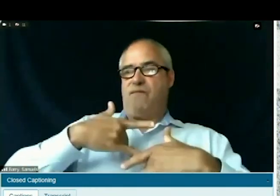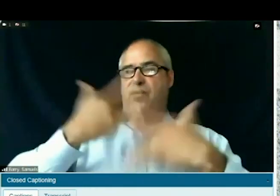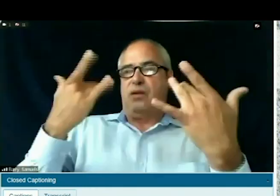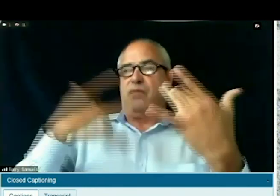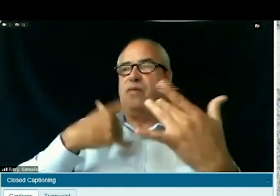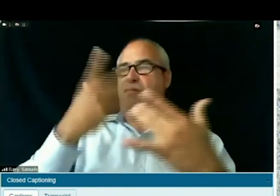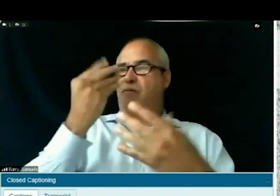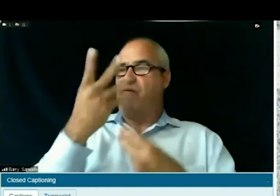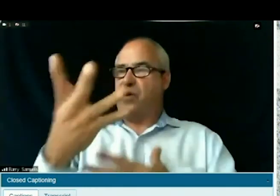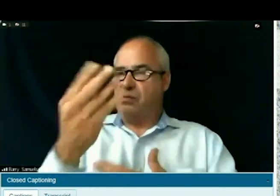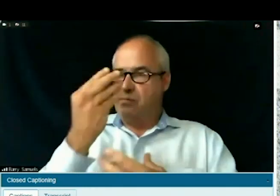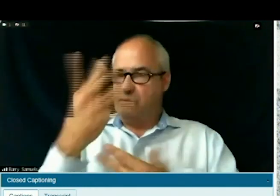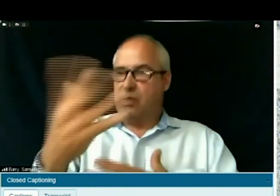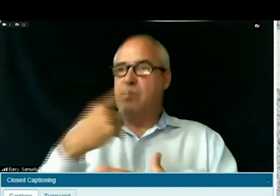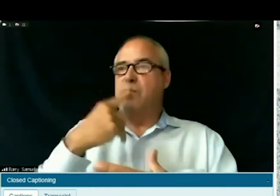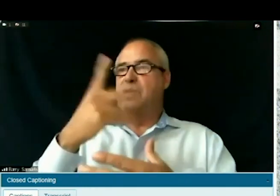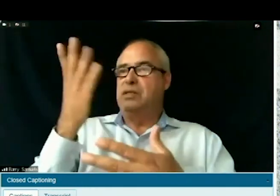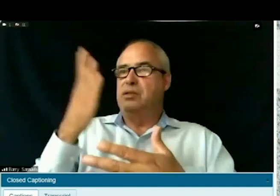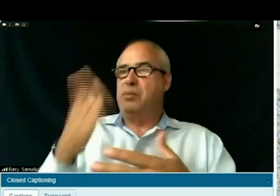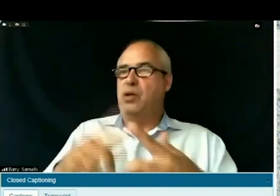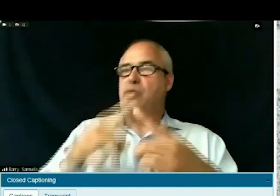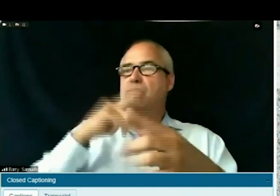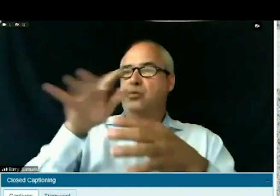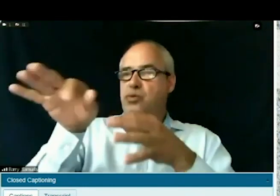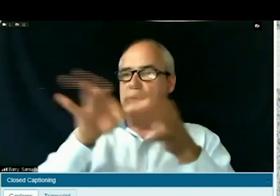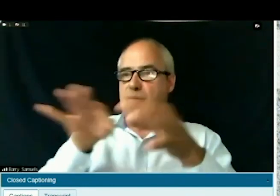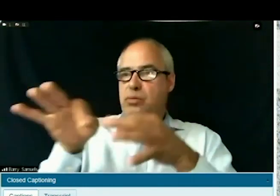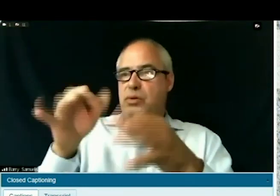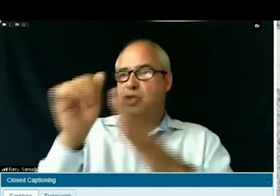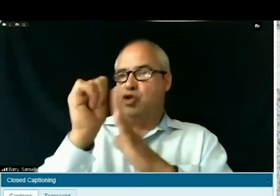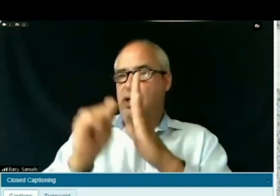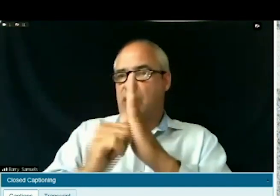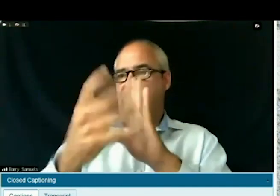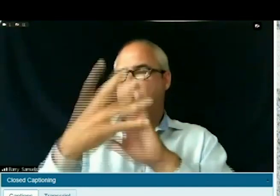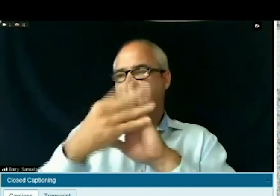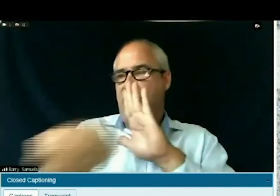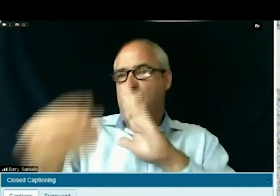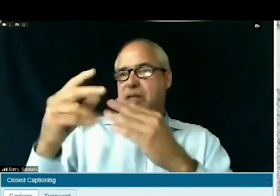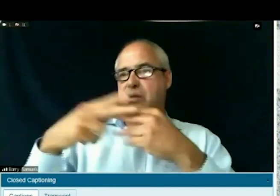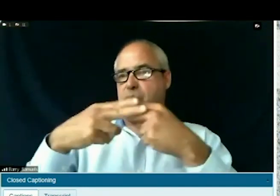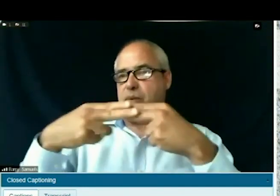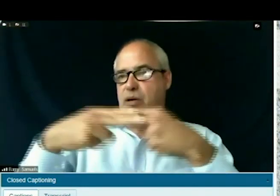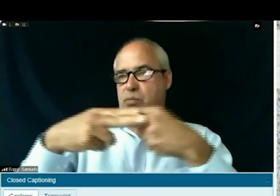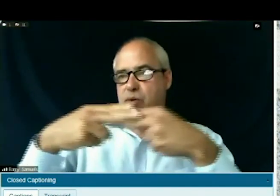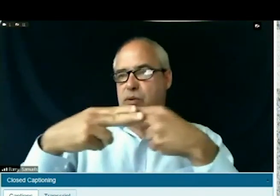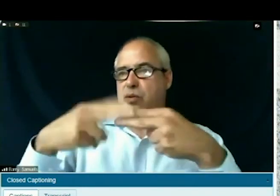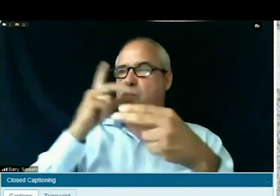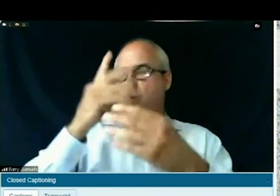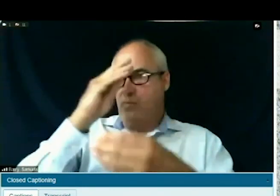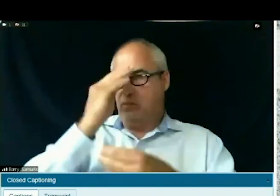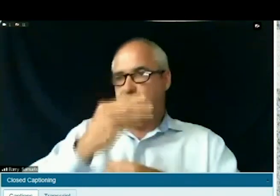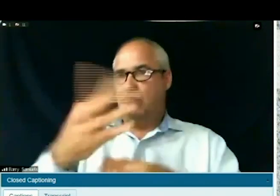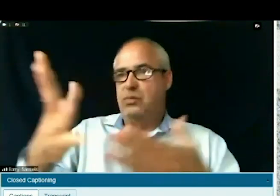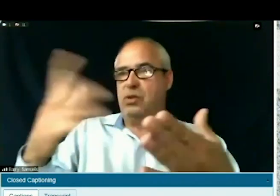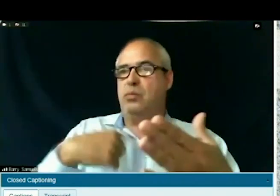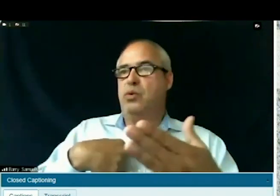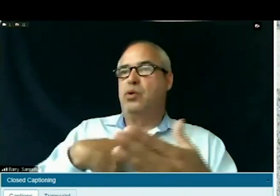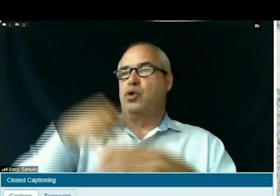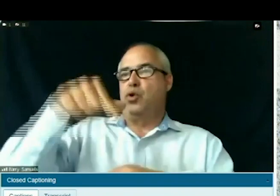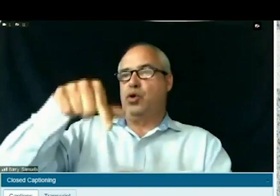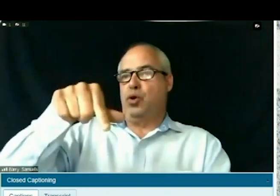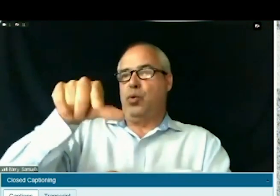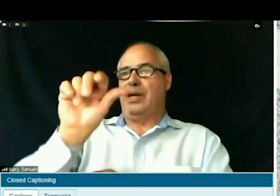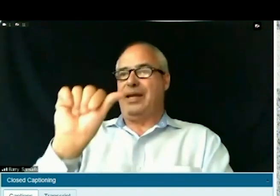speakers on our website, along with today's agenda and copies of slides. Additionally, please use the Q&A tab to submit